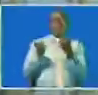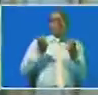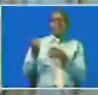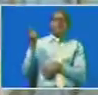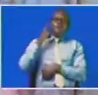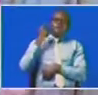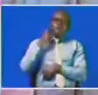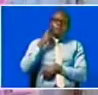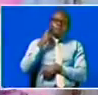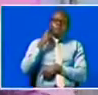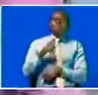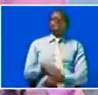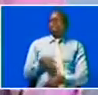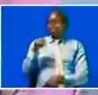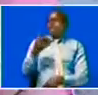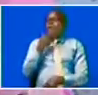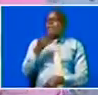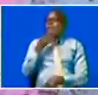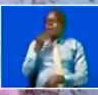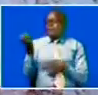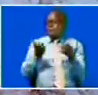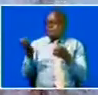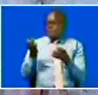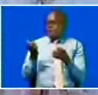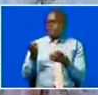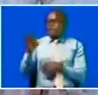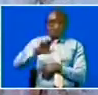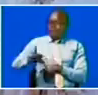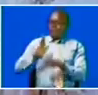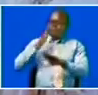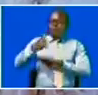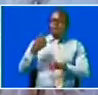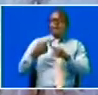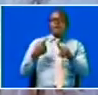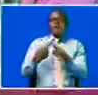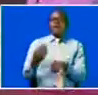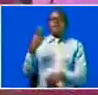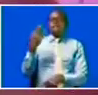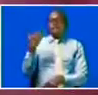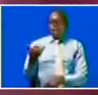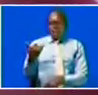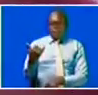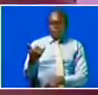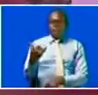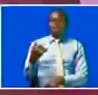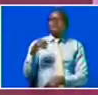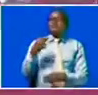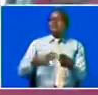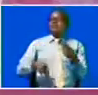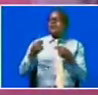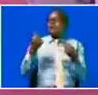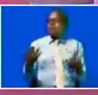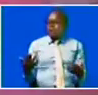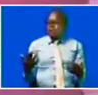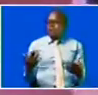shops. Xavier Omondi has been a trader at the estate for more than 4 years now. His stall is one of the